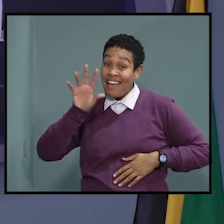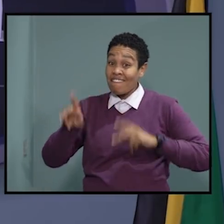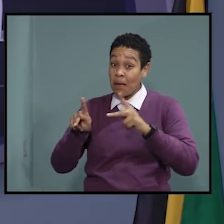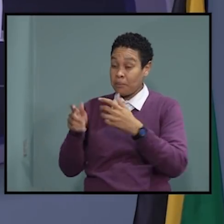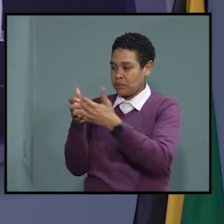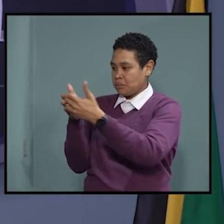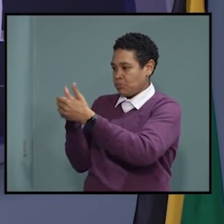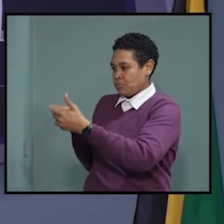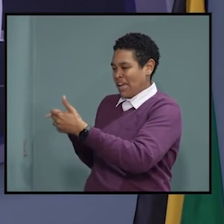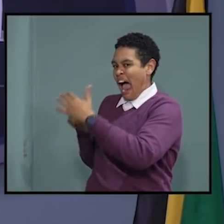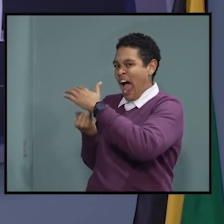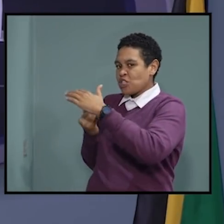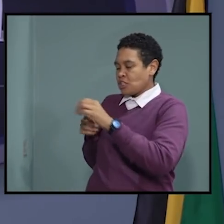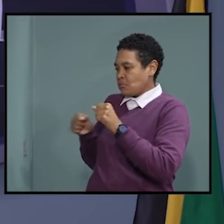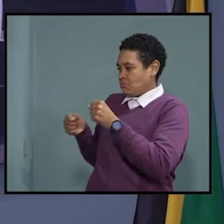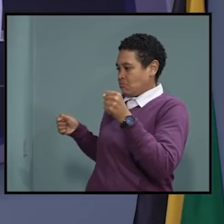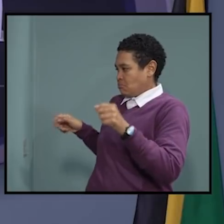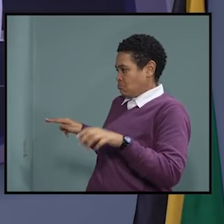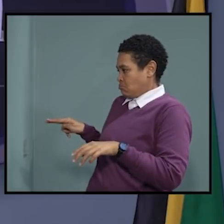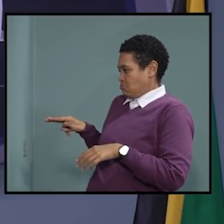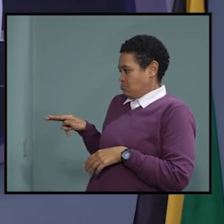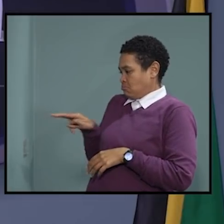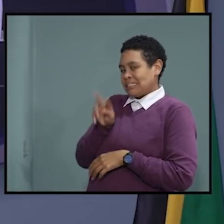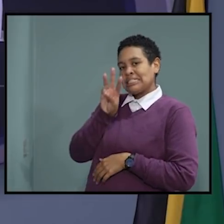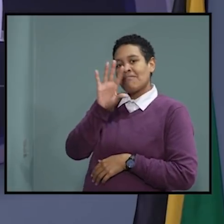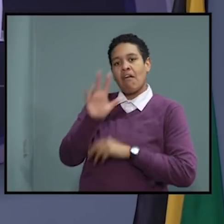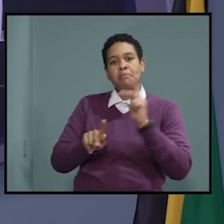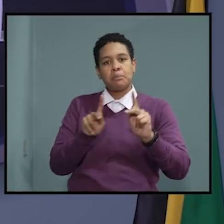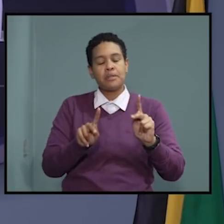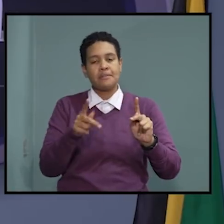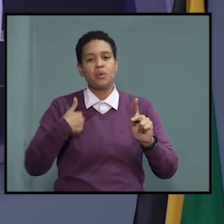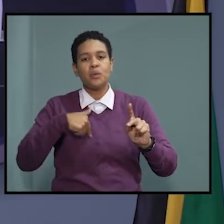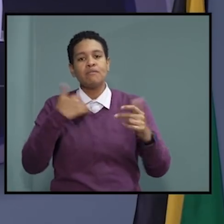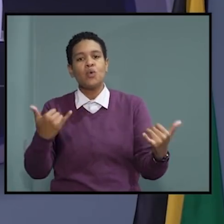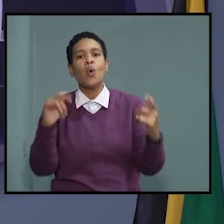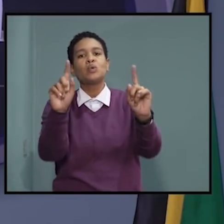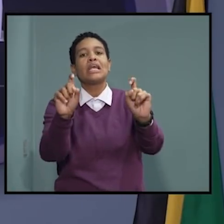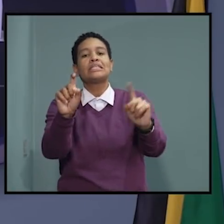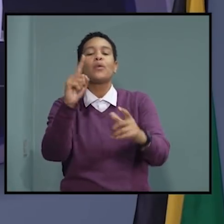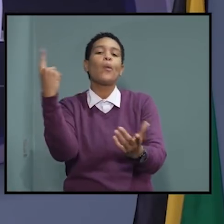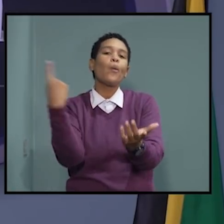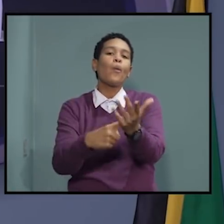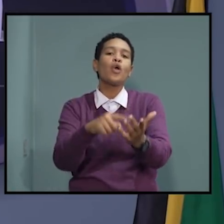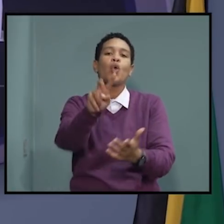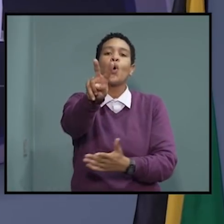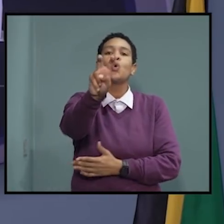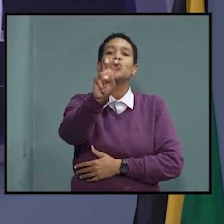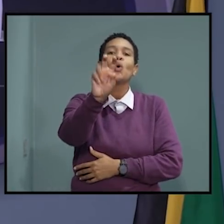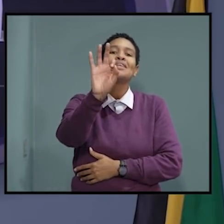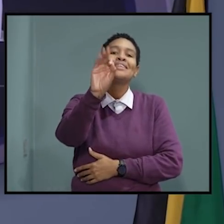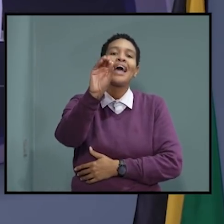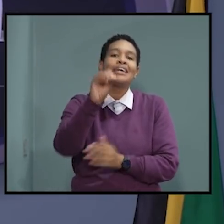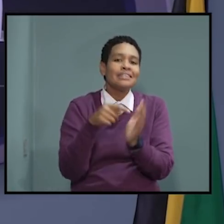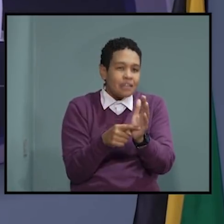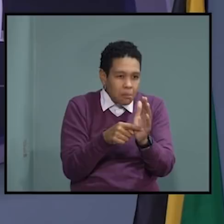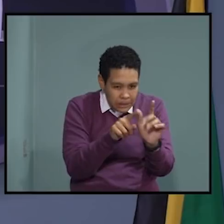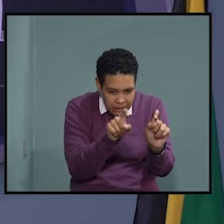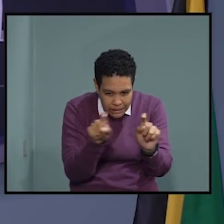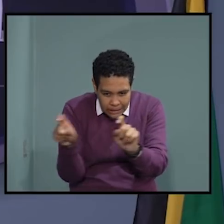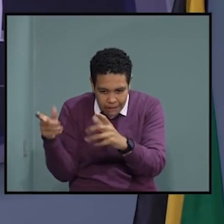isolation. We have now tested 1,290 samples.